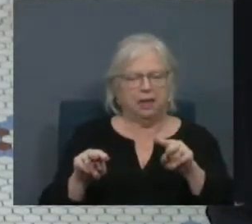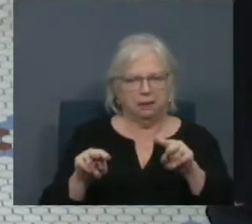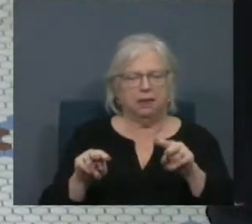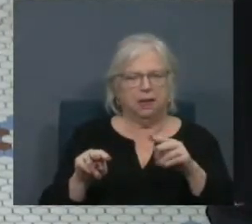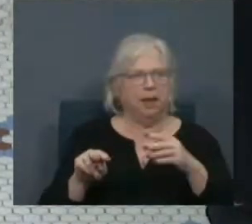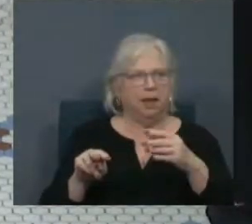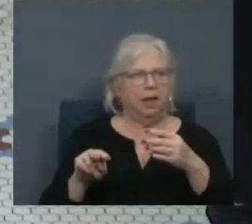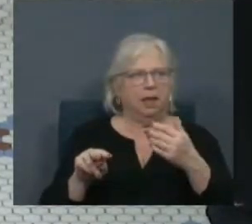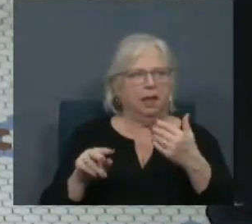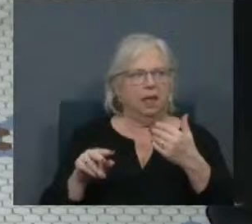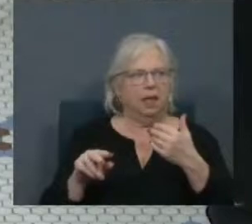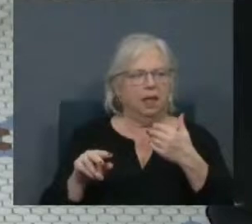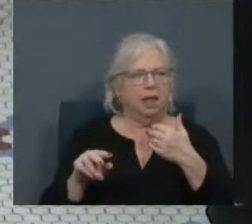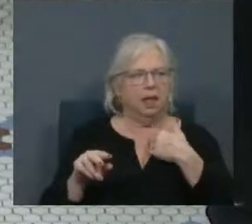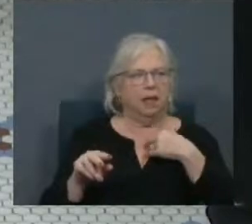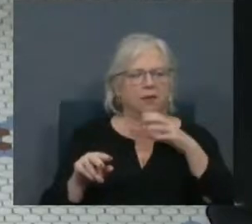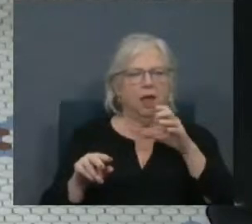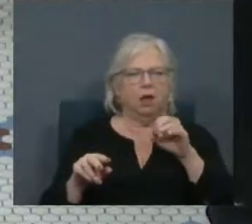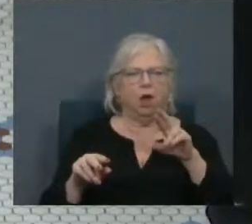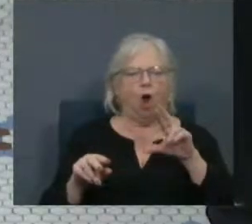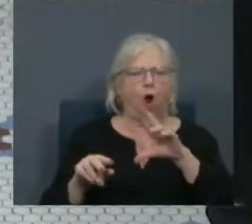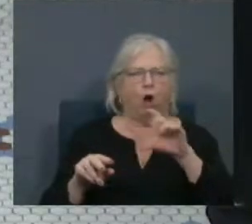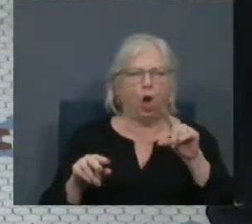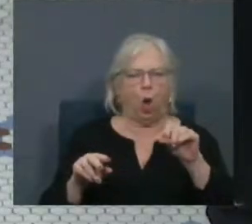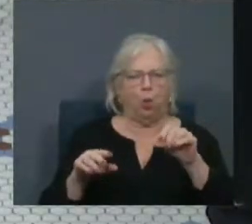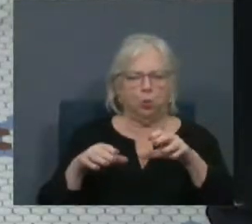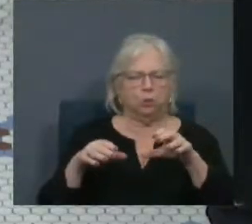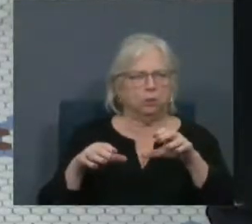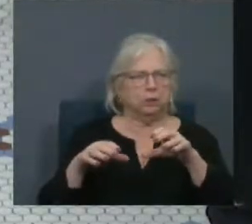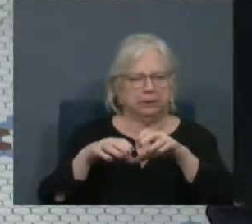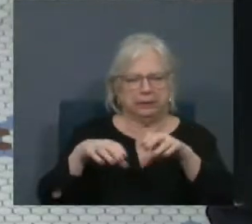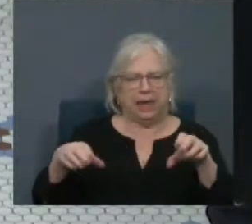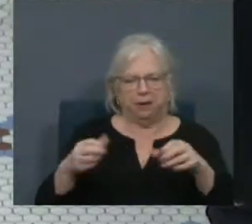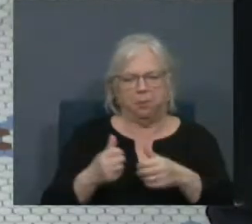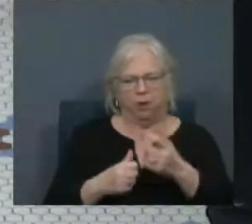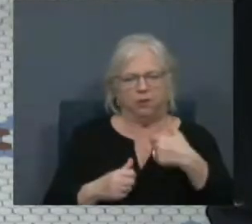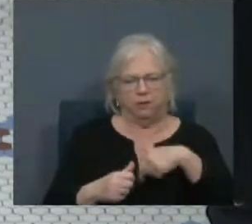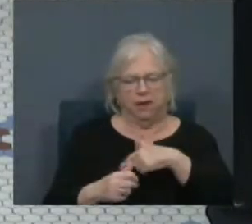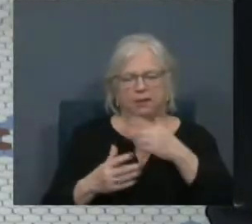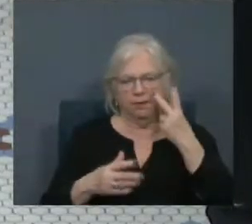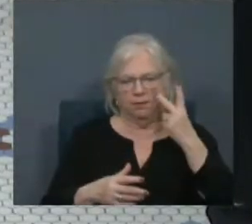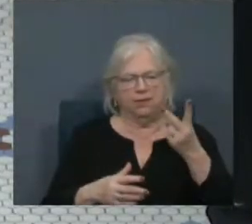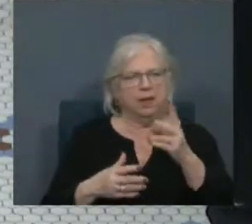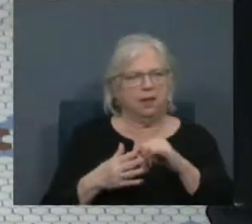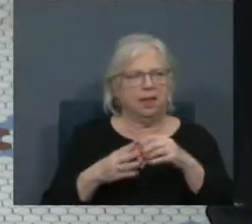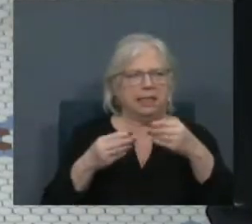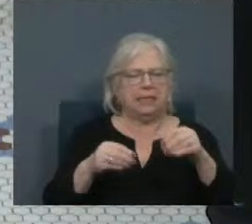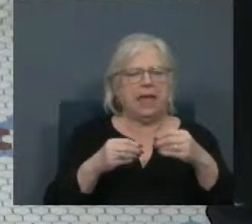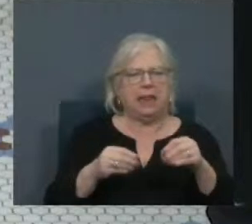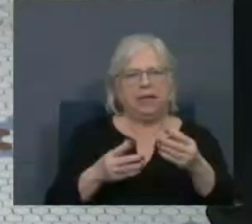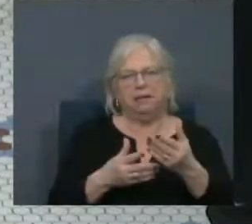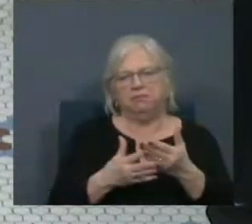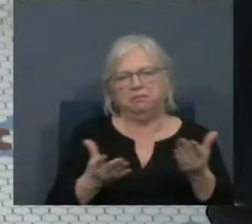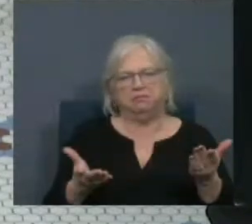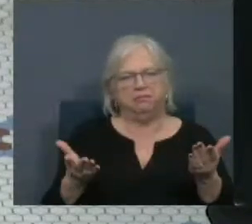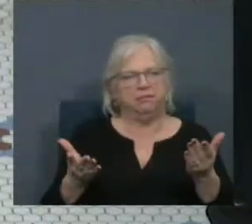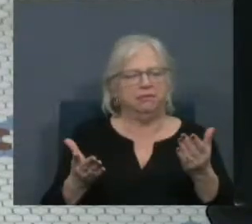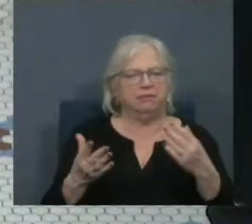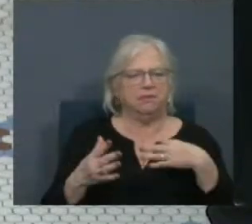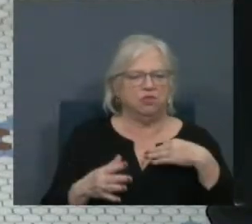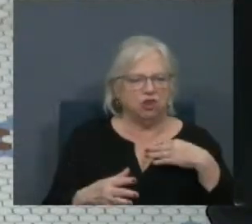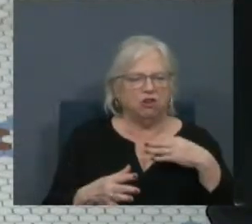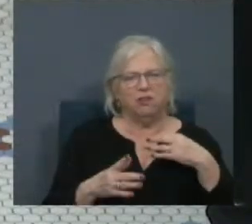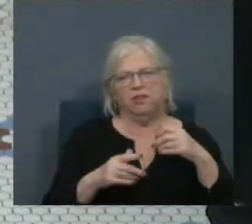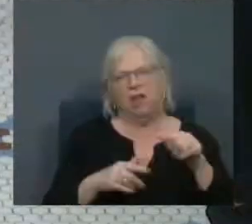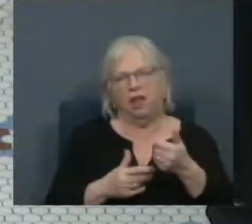a cargo container that most of us have seen that is selling retail things, shirts,